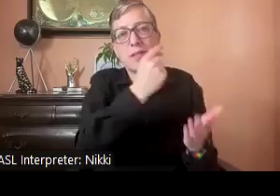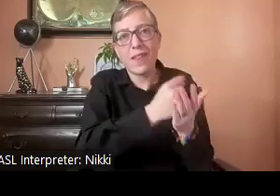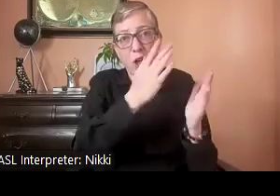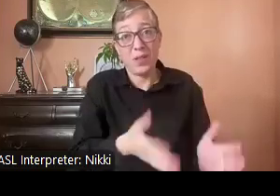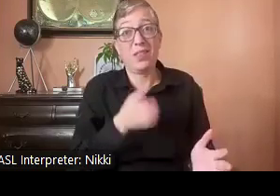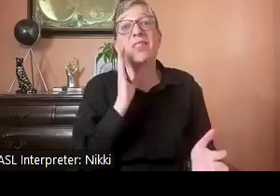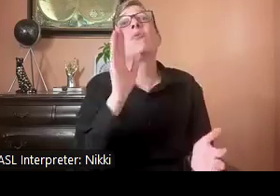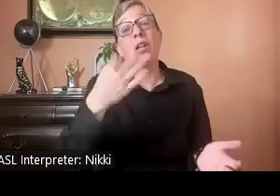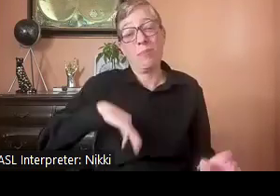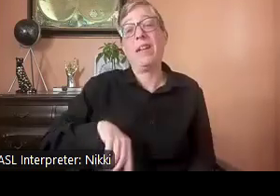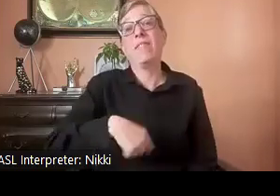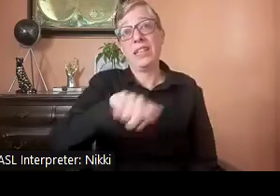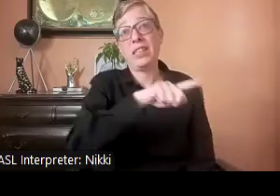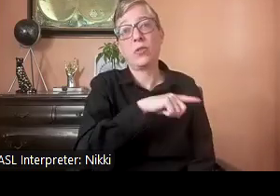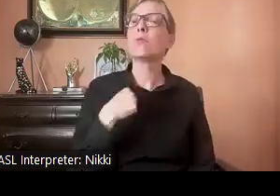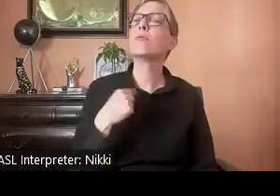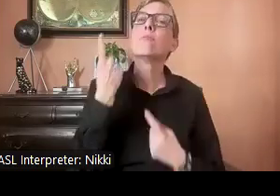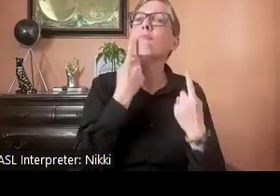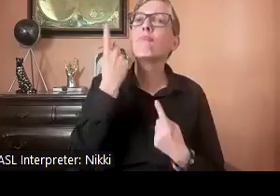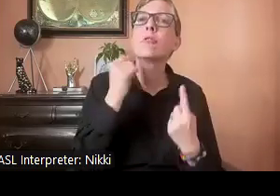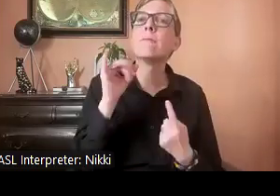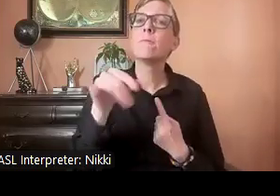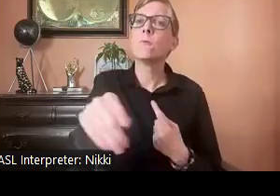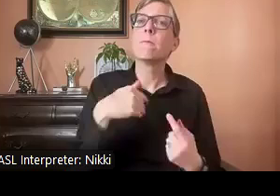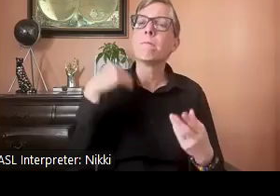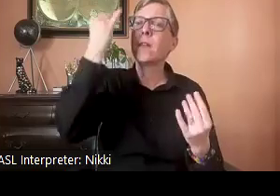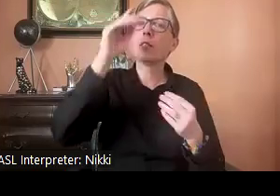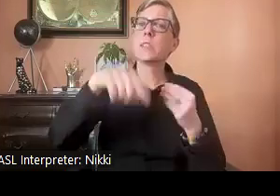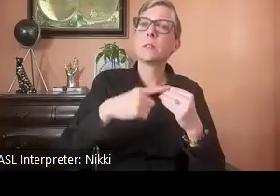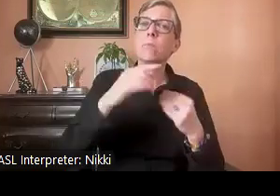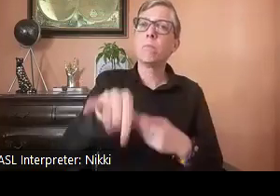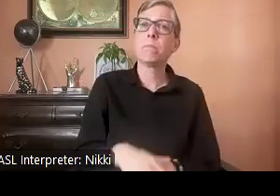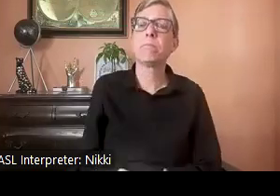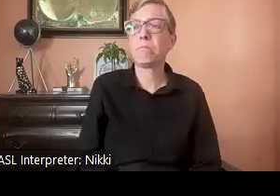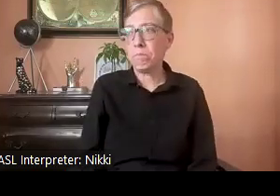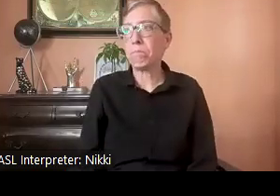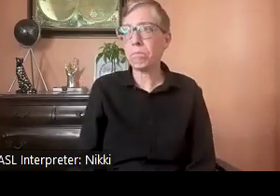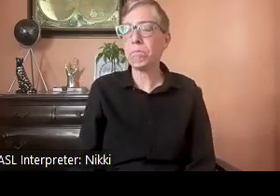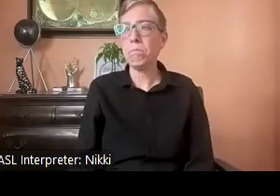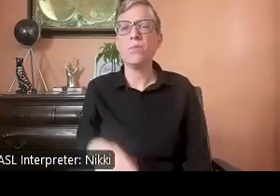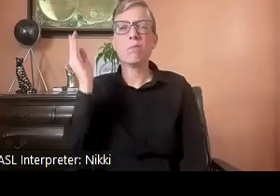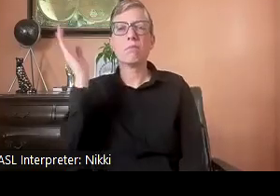return for you. I'm just wondering if you can comment on that. Sure, I think it's